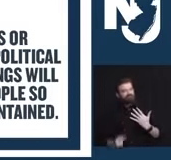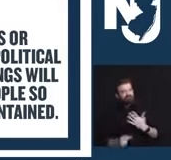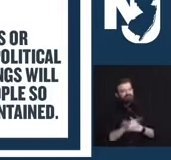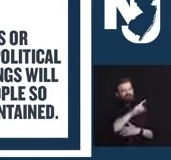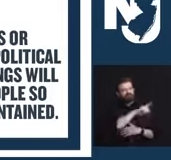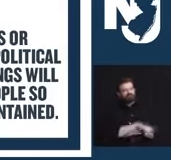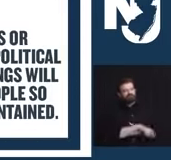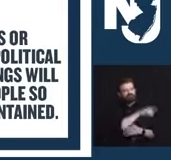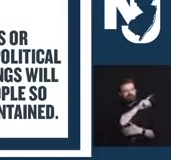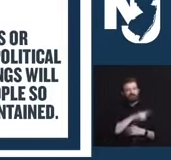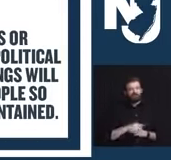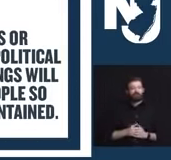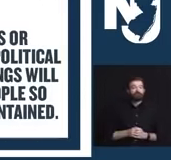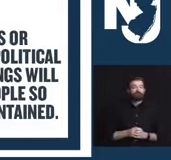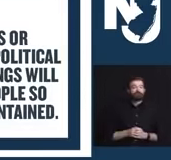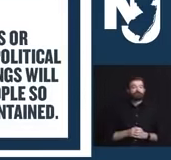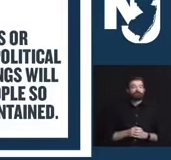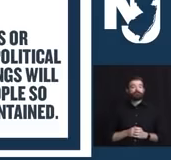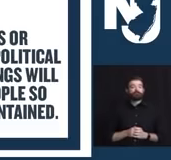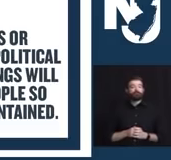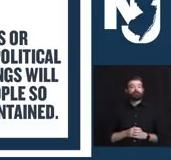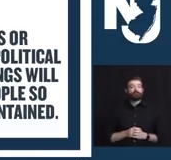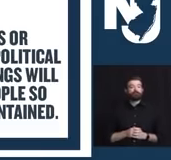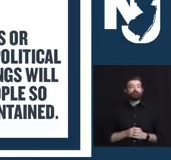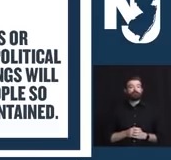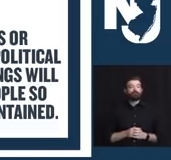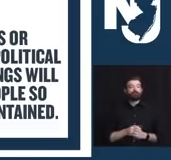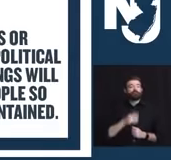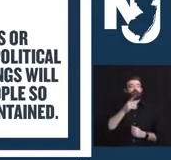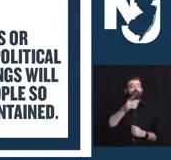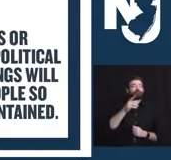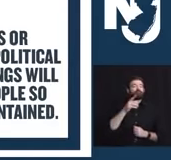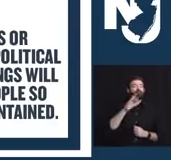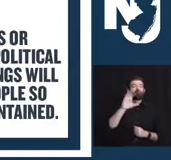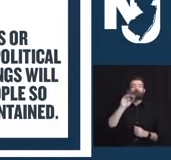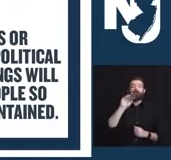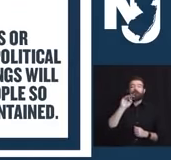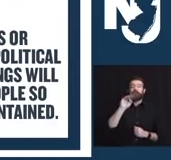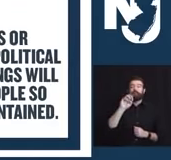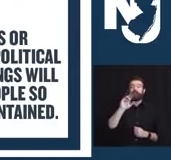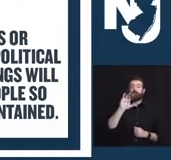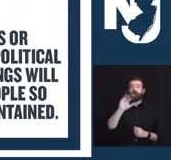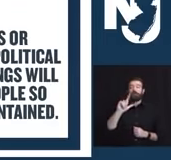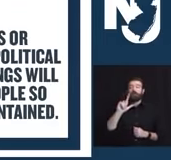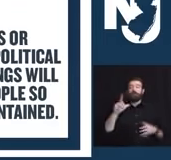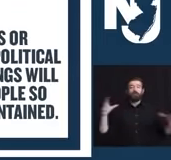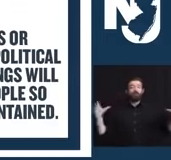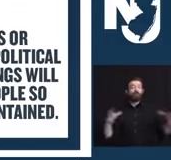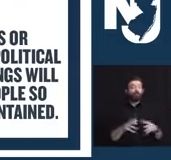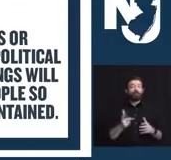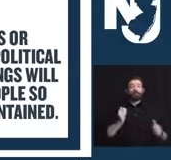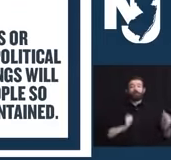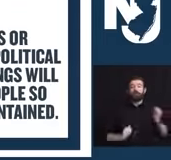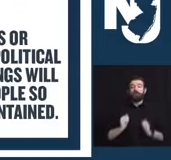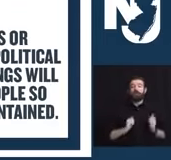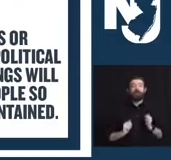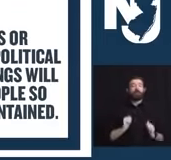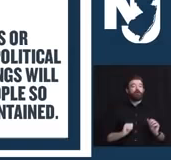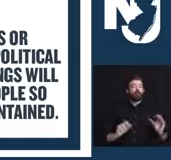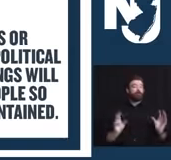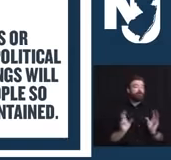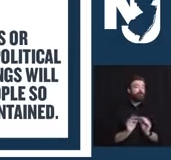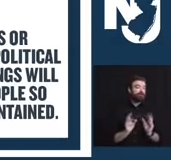commercial entities, whether they be conferences, expos, or trade shows, will also be subject to the higher